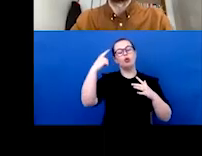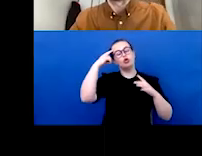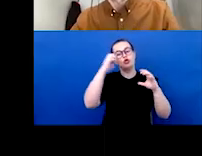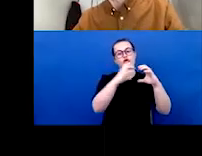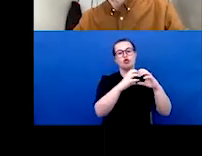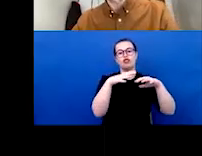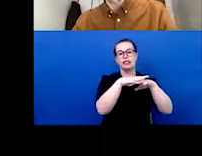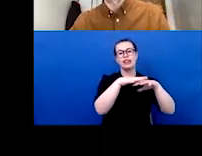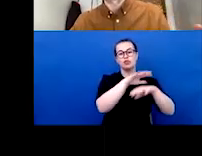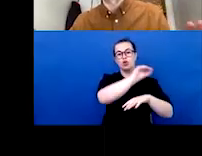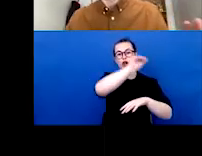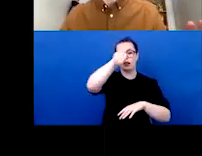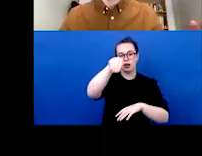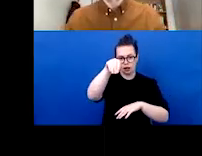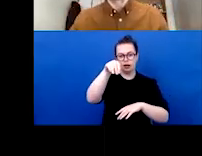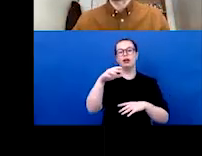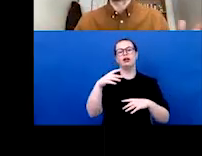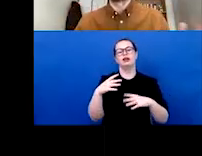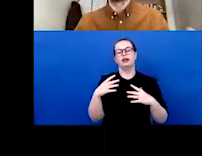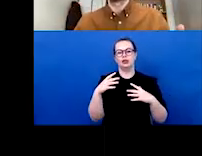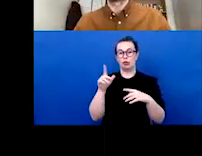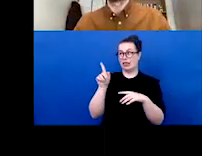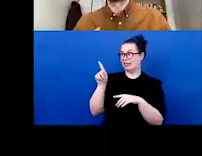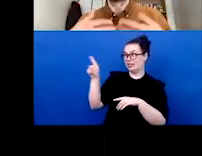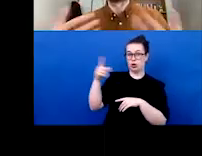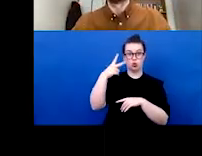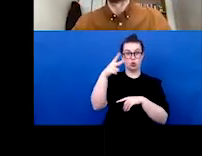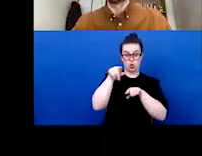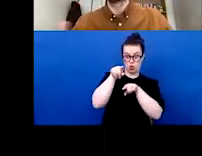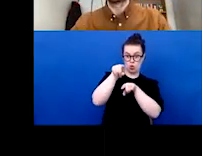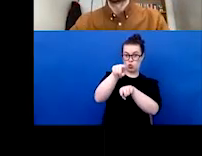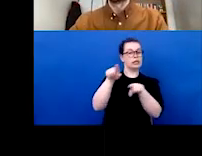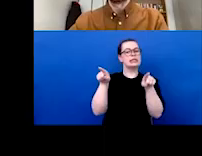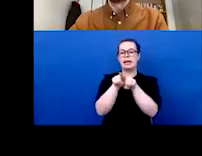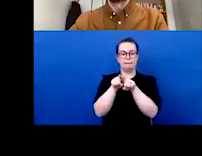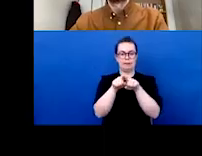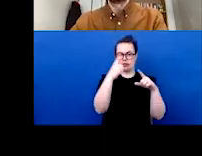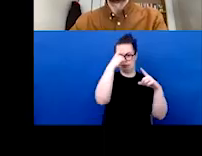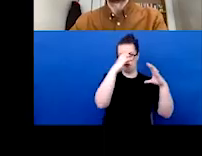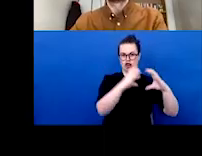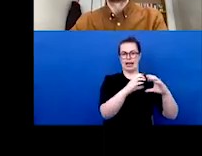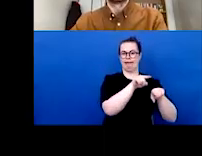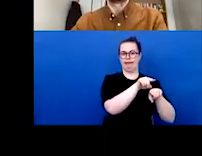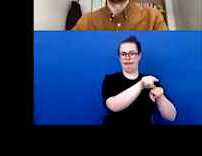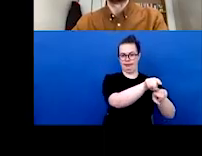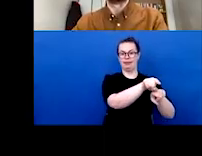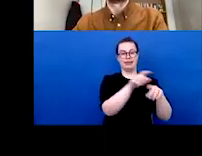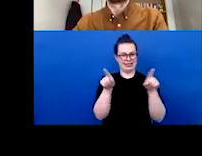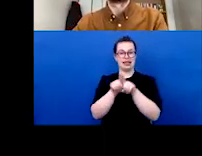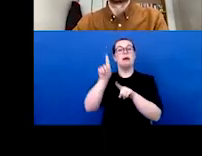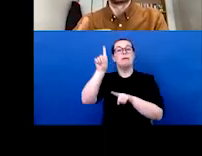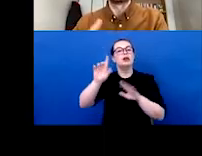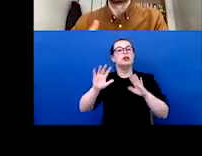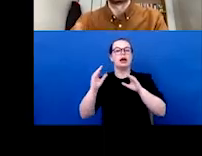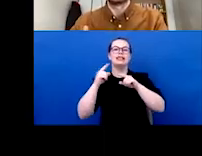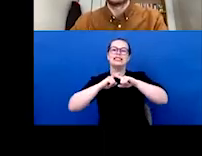probabilistic guesser. So these two systems do the same thing. They perform the same task, but they use different training data.